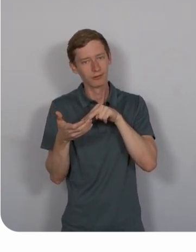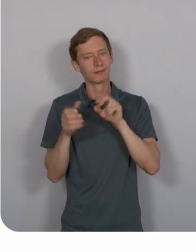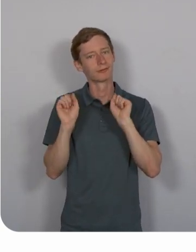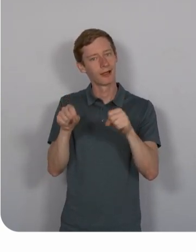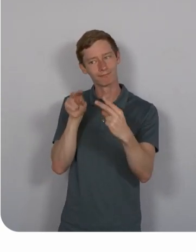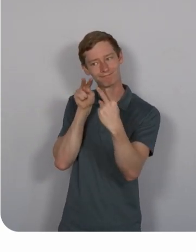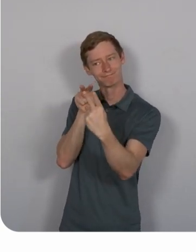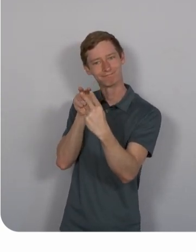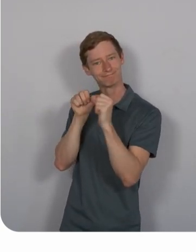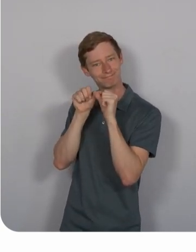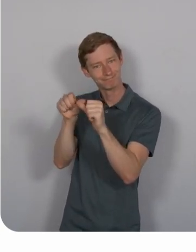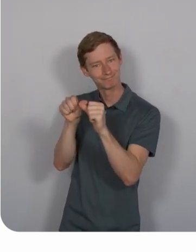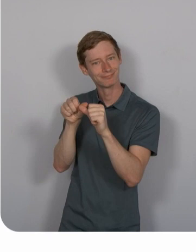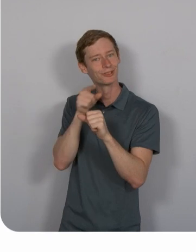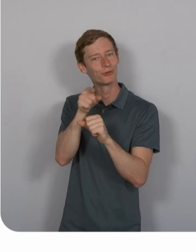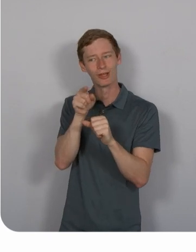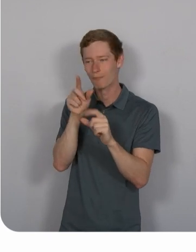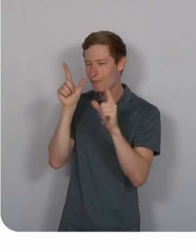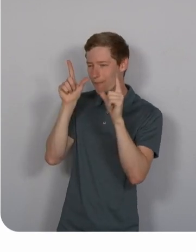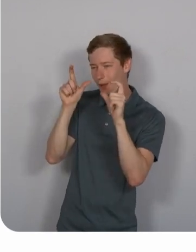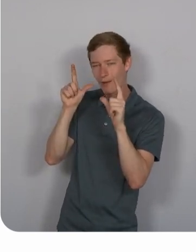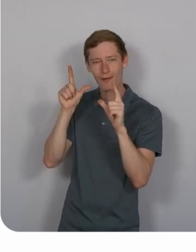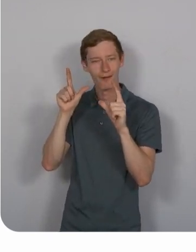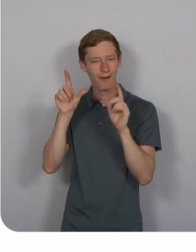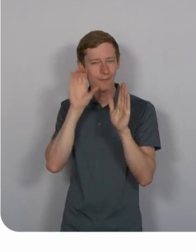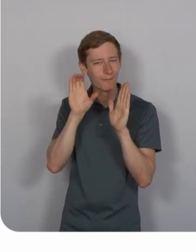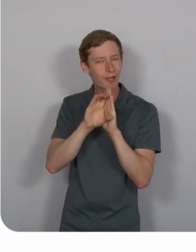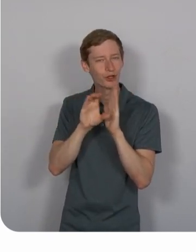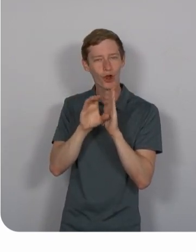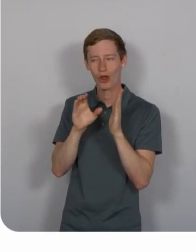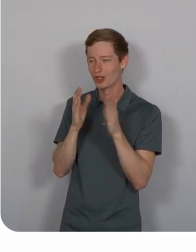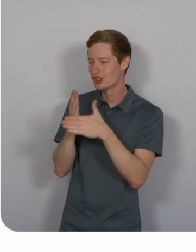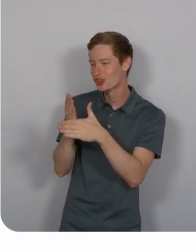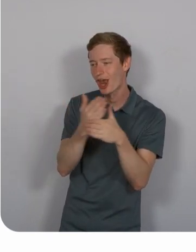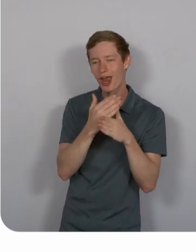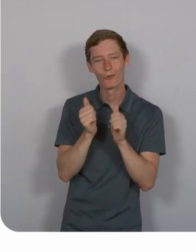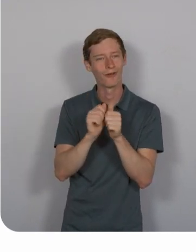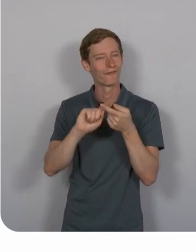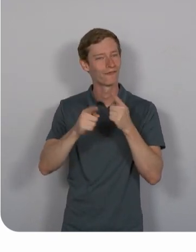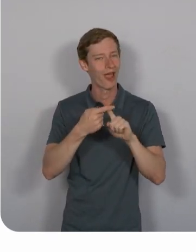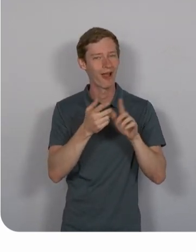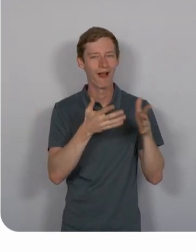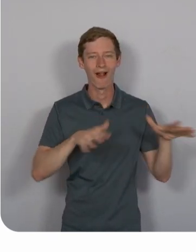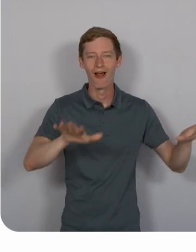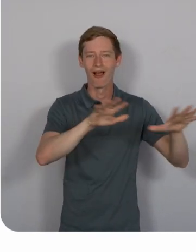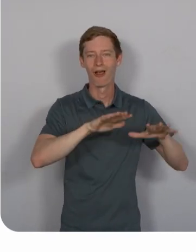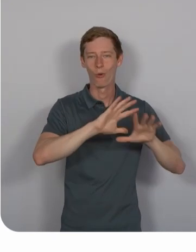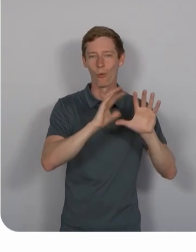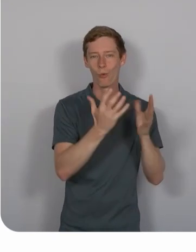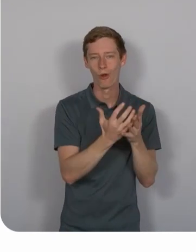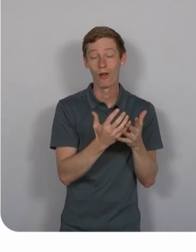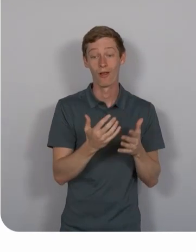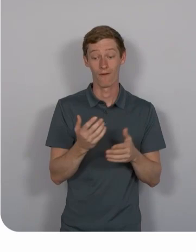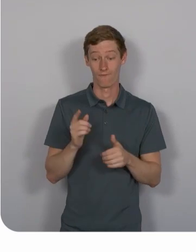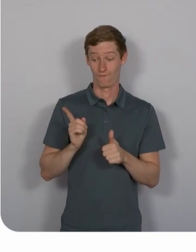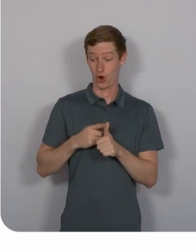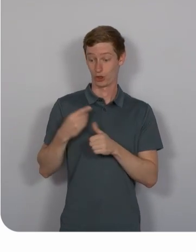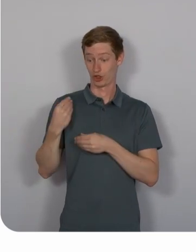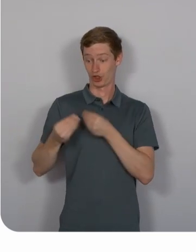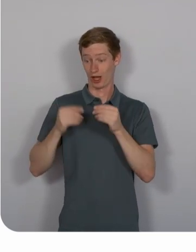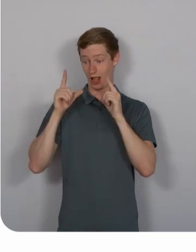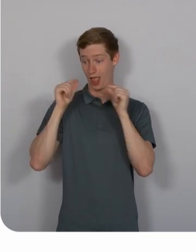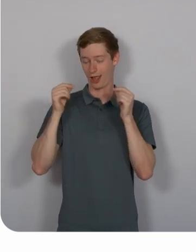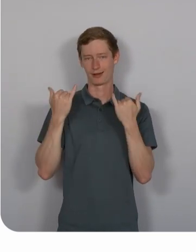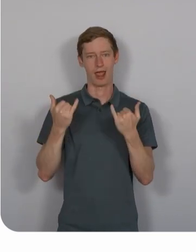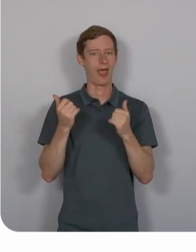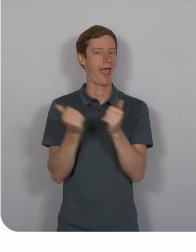with your friends in the world. Everything about this is upgraded from the first version. The cameras are a lot